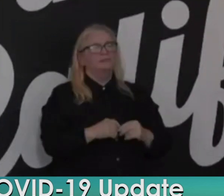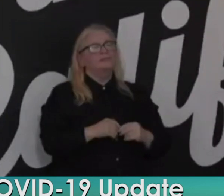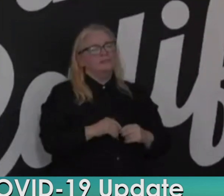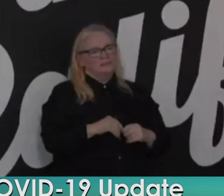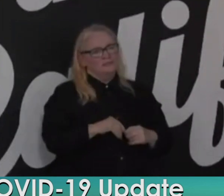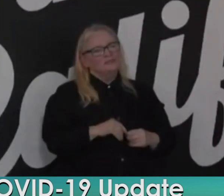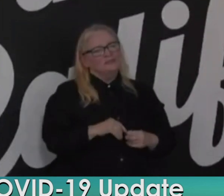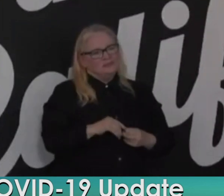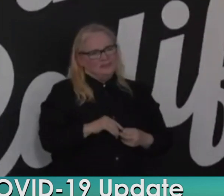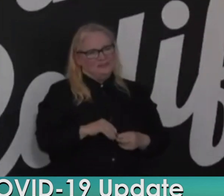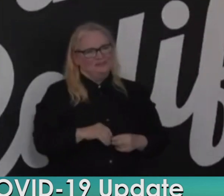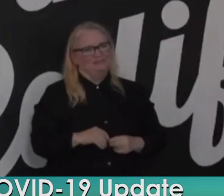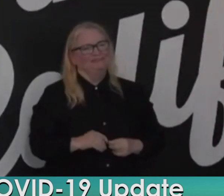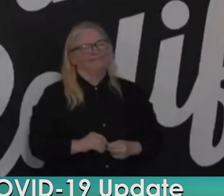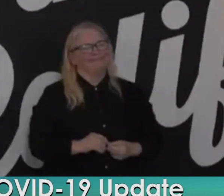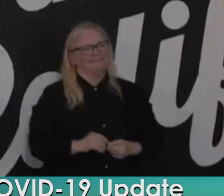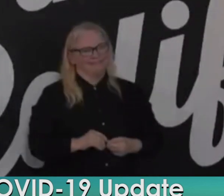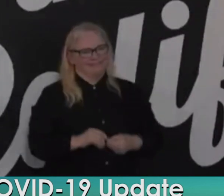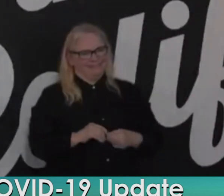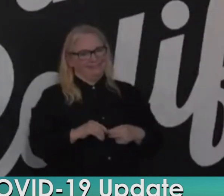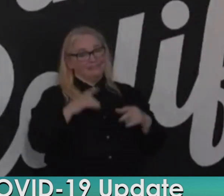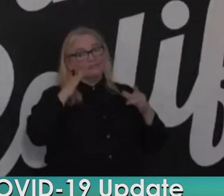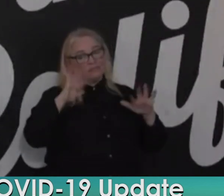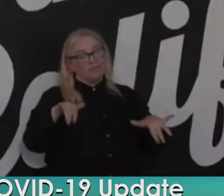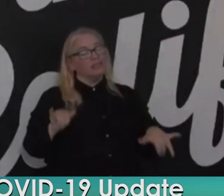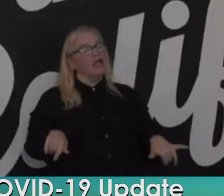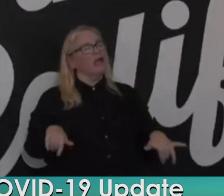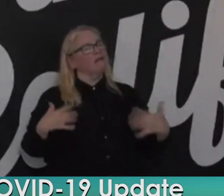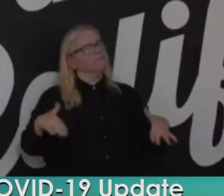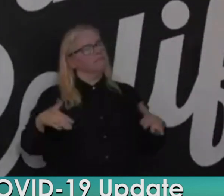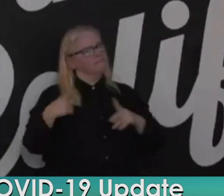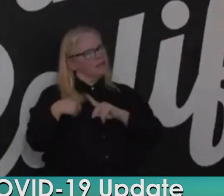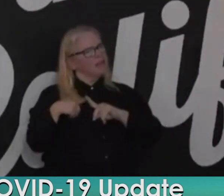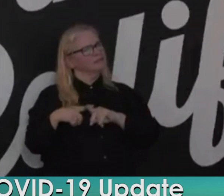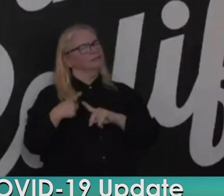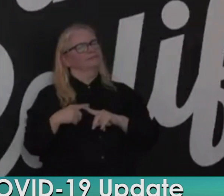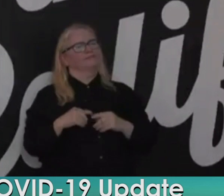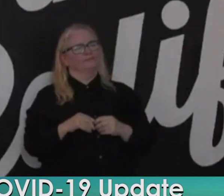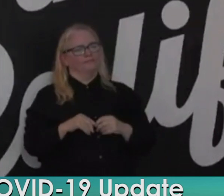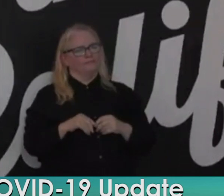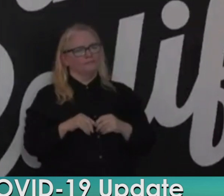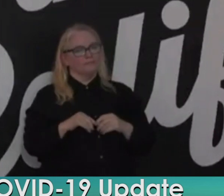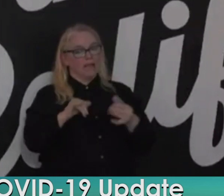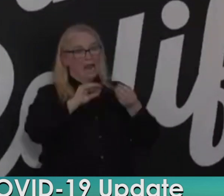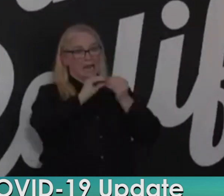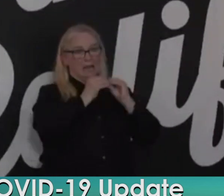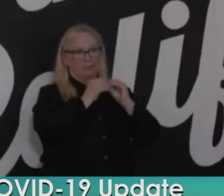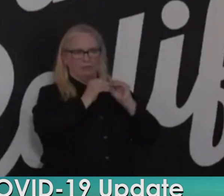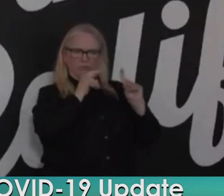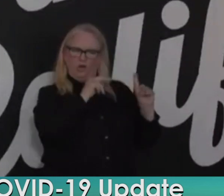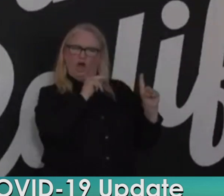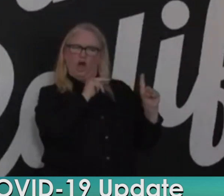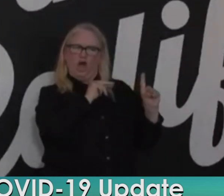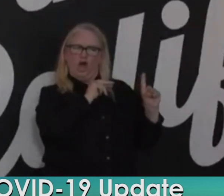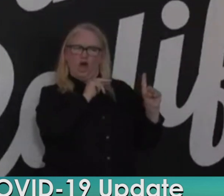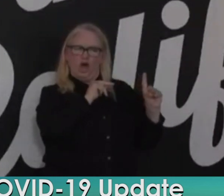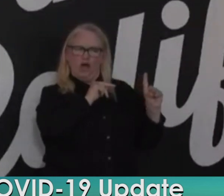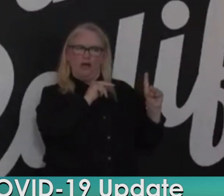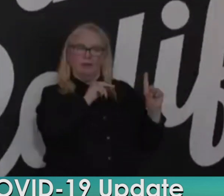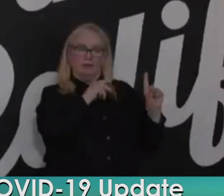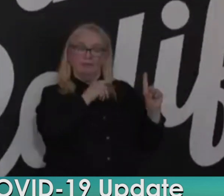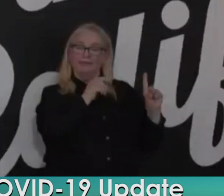but a very, I think, positive day in terms of some of these indicators. Caution always that this can change radically as we